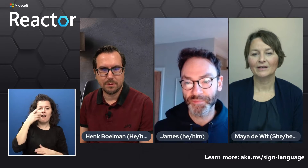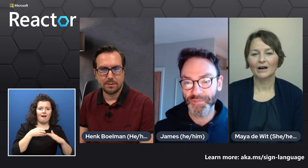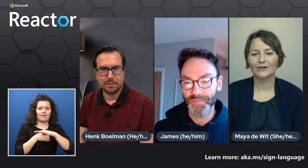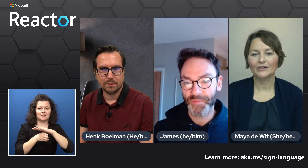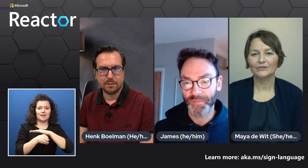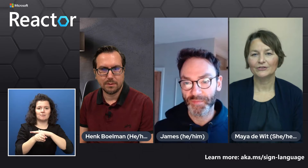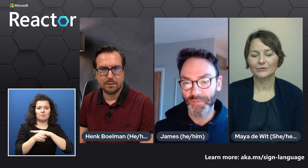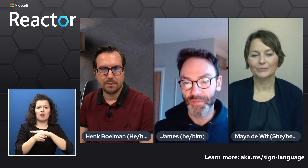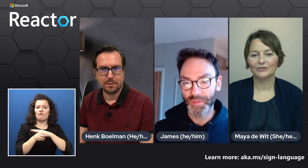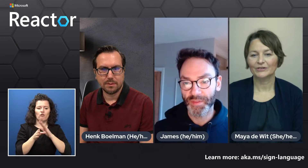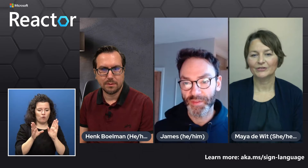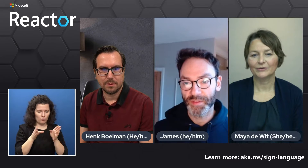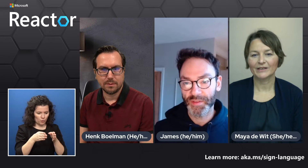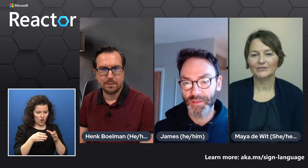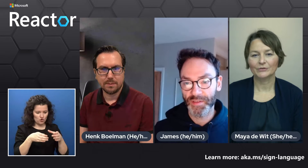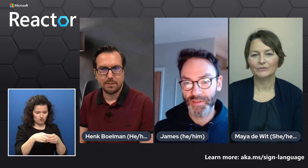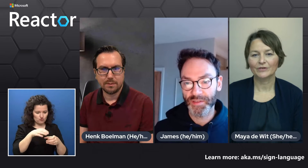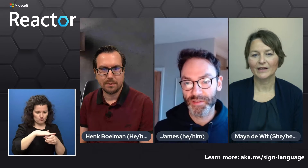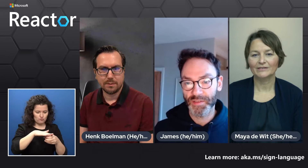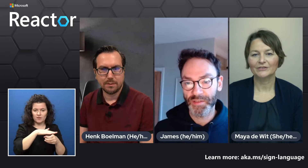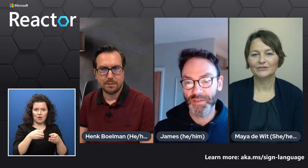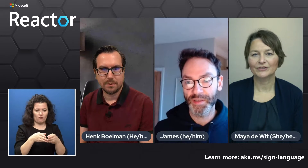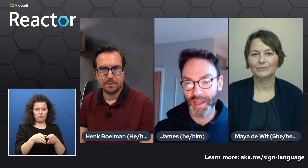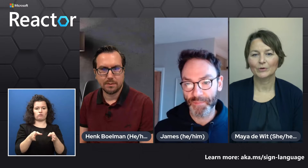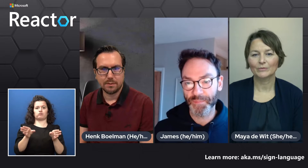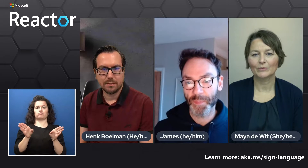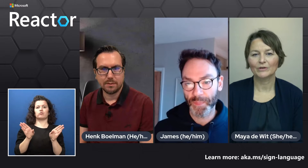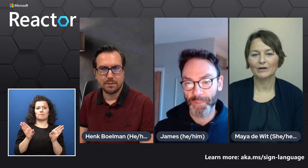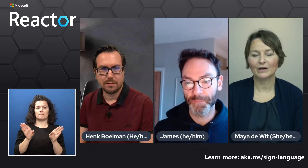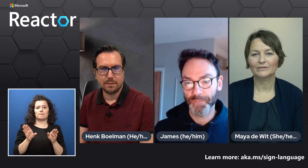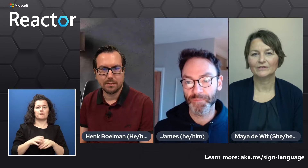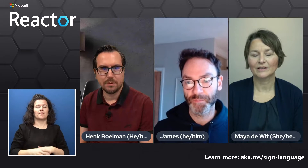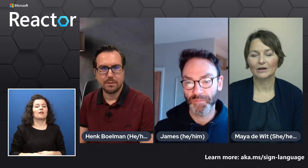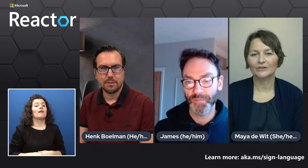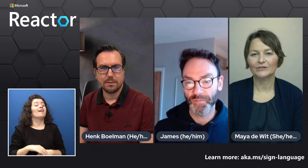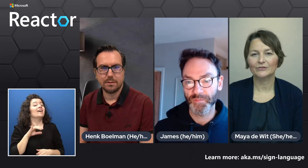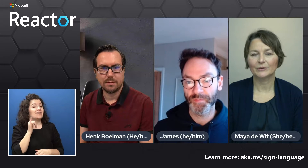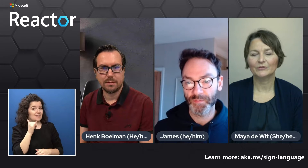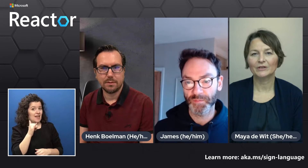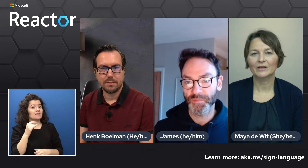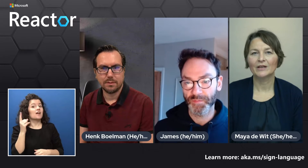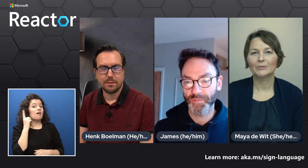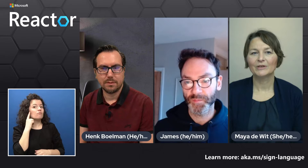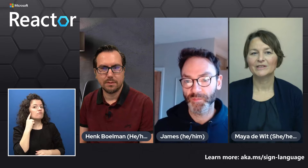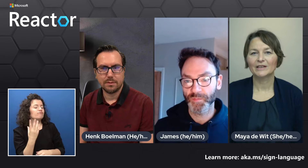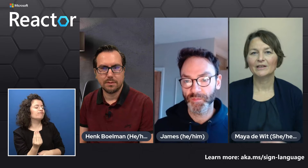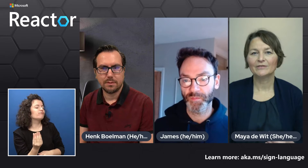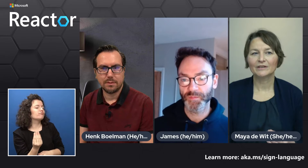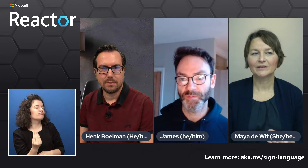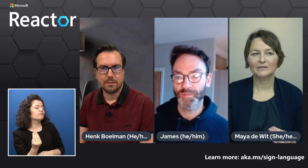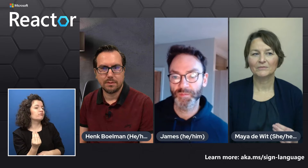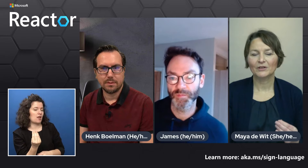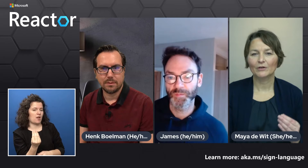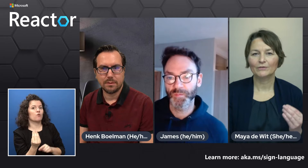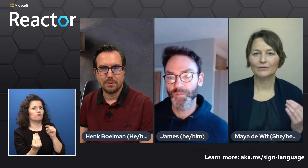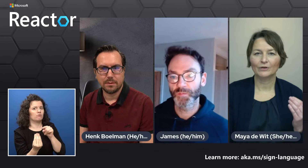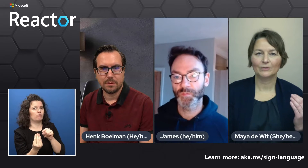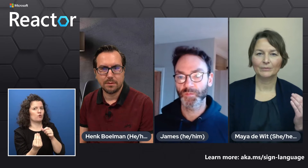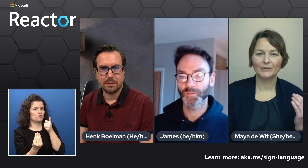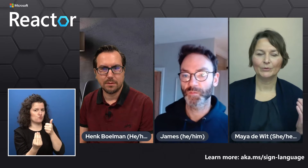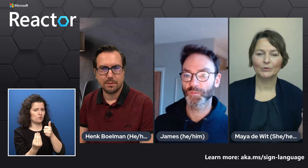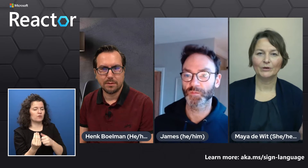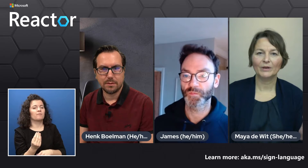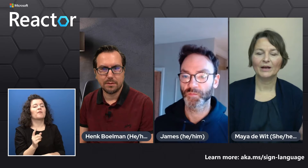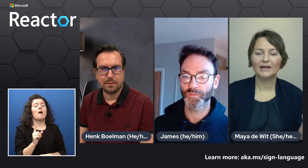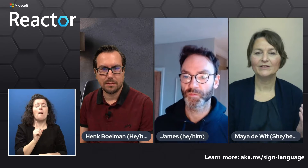think audio description is a great tool for that. You see more and more offered that audio description. But even, for